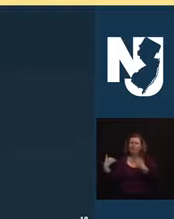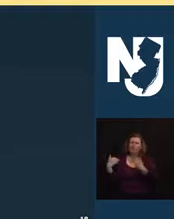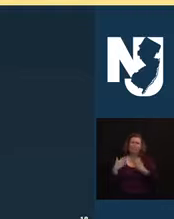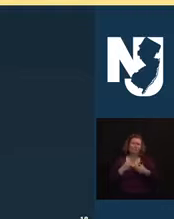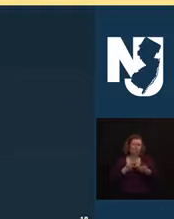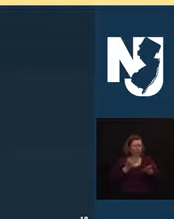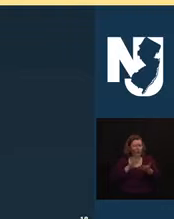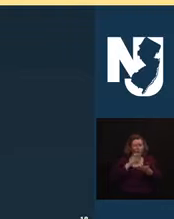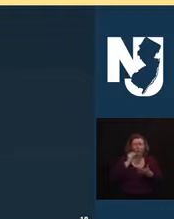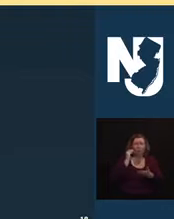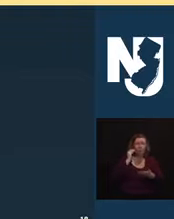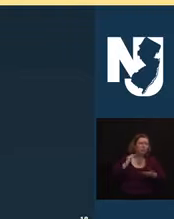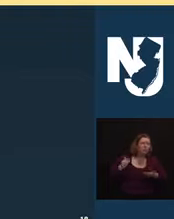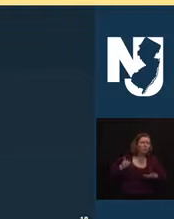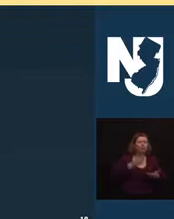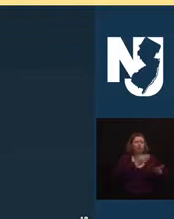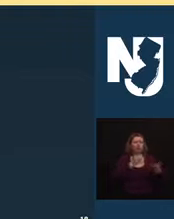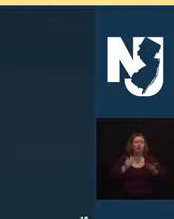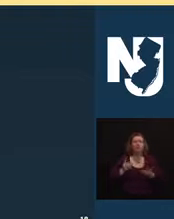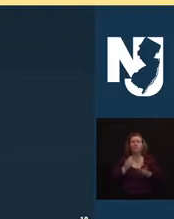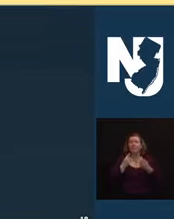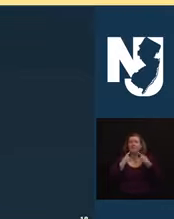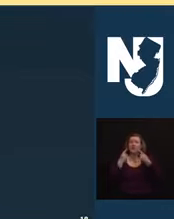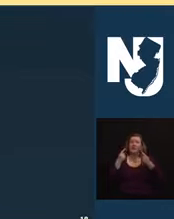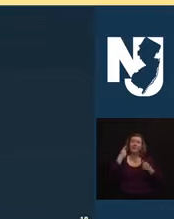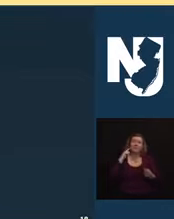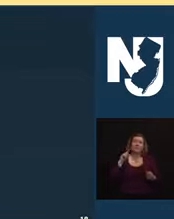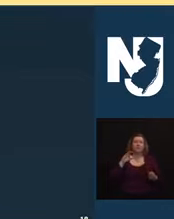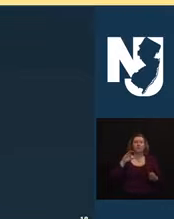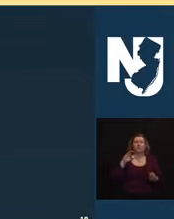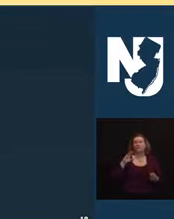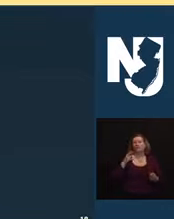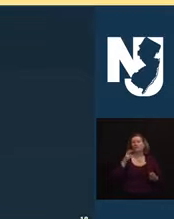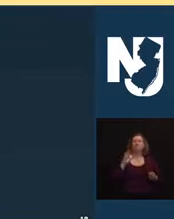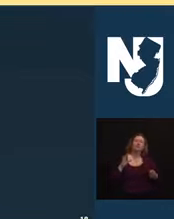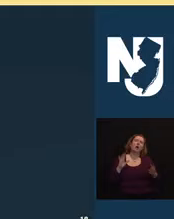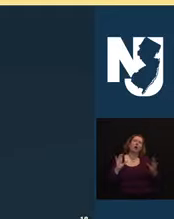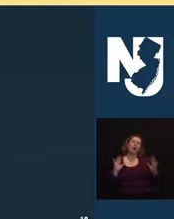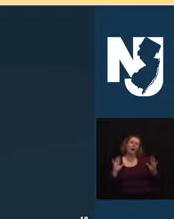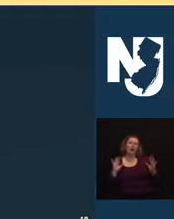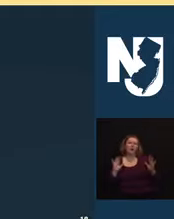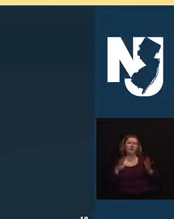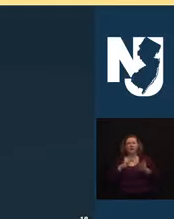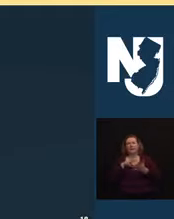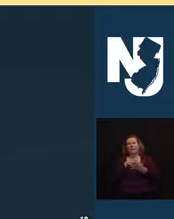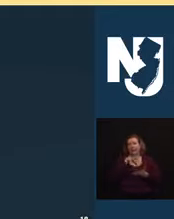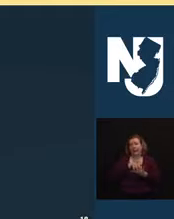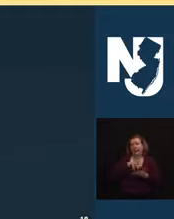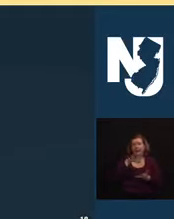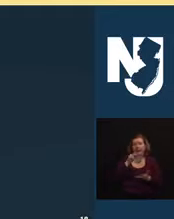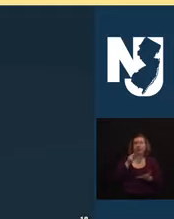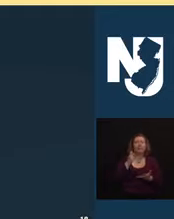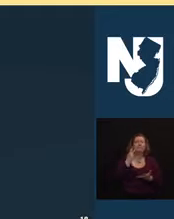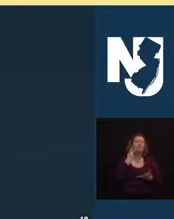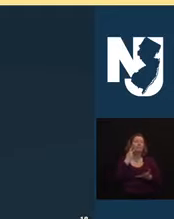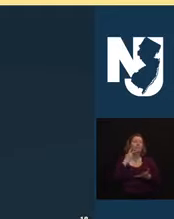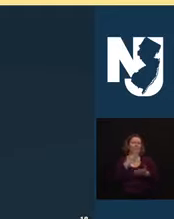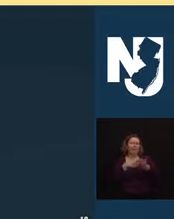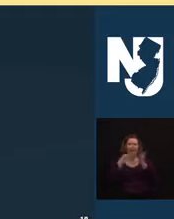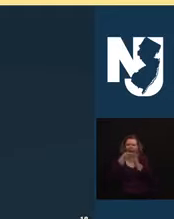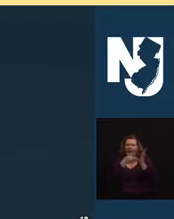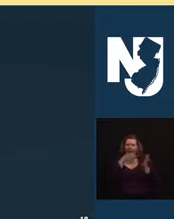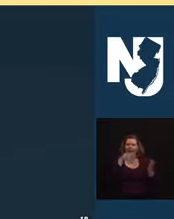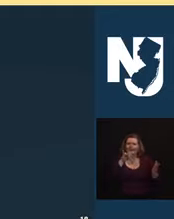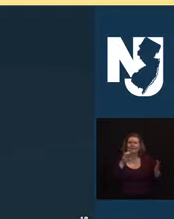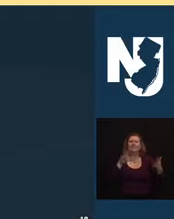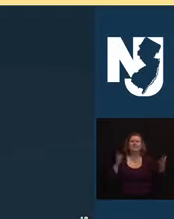well renowned for her chocolate chip cake and her chocolate pudding pie. In her professional life, June was a property